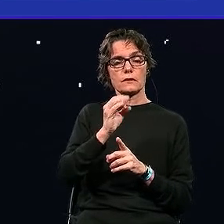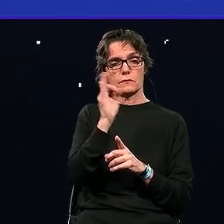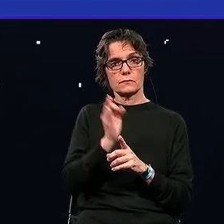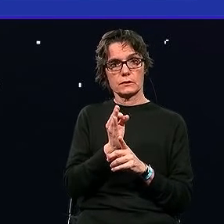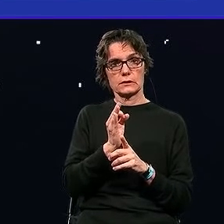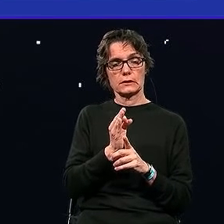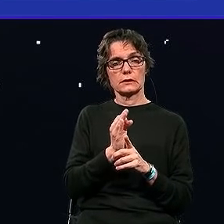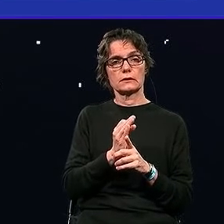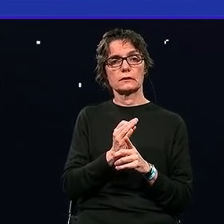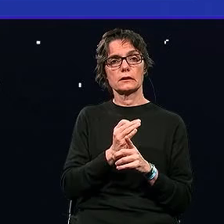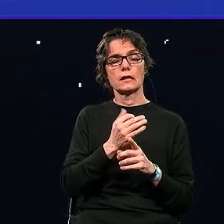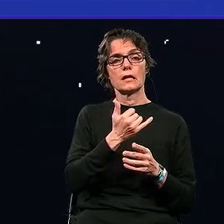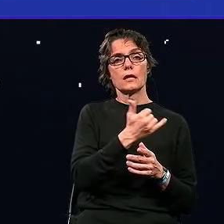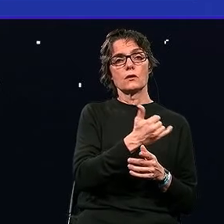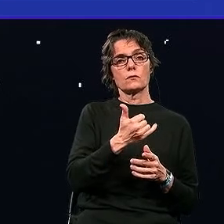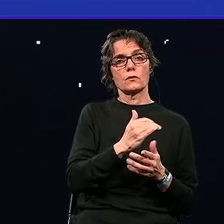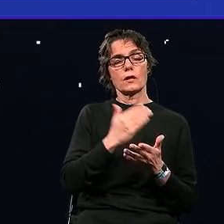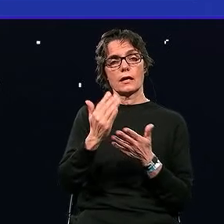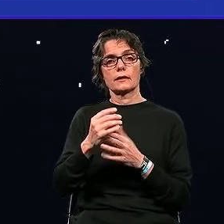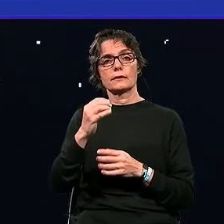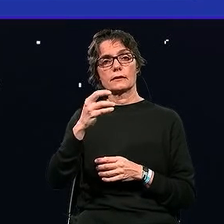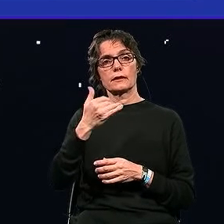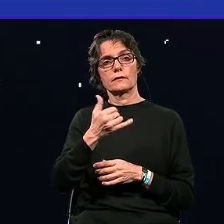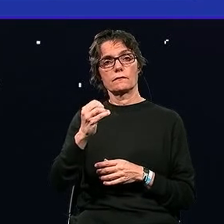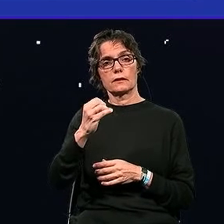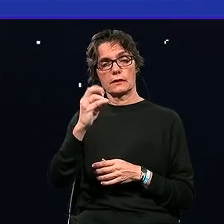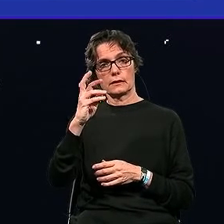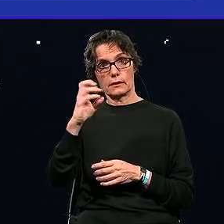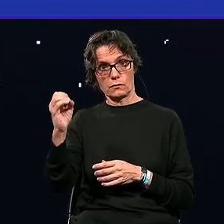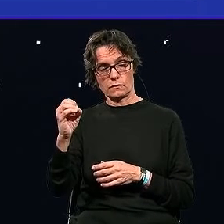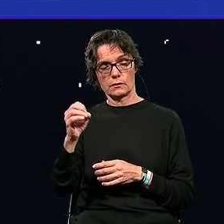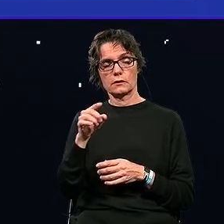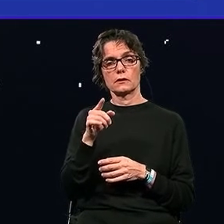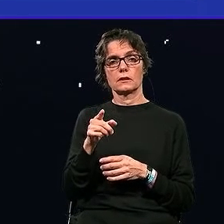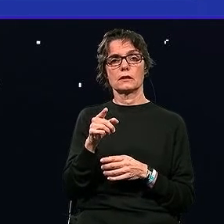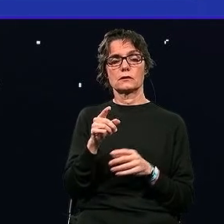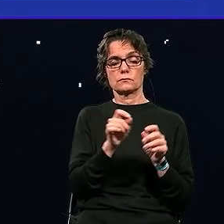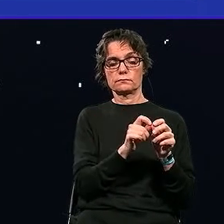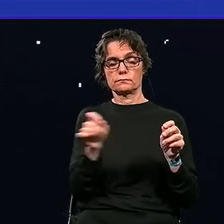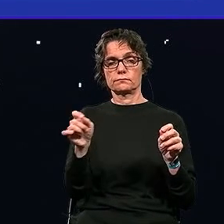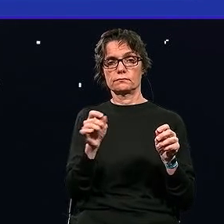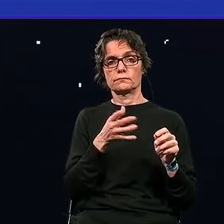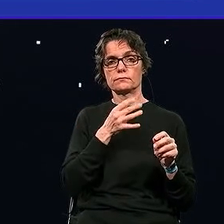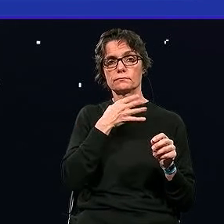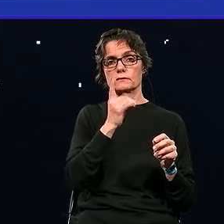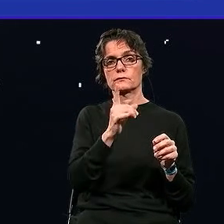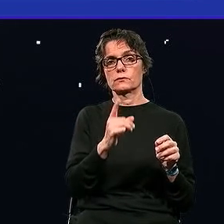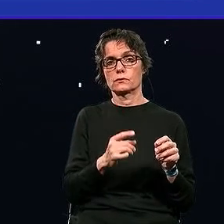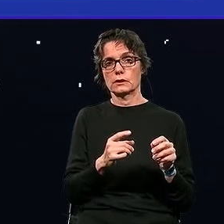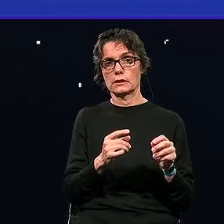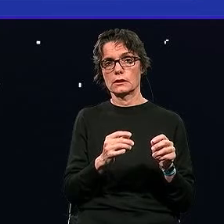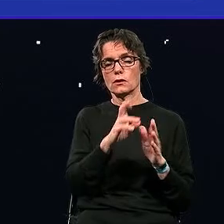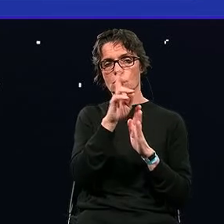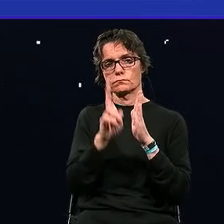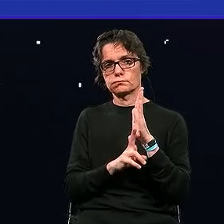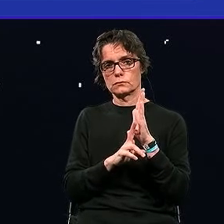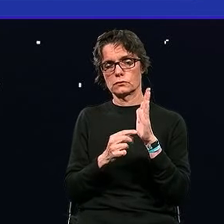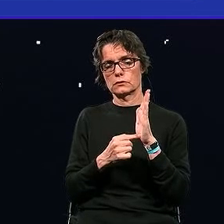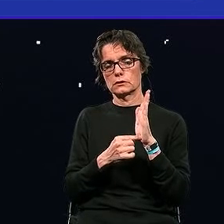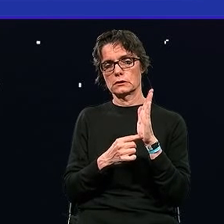between 2020 and 2030. Now that means, in reality, a reduction of about